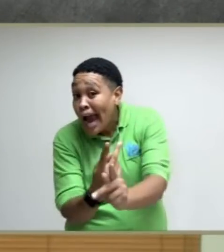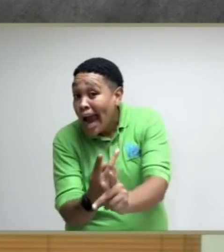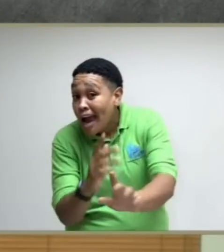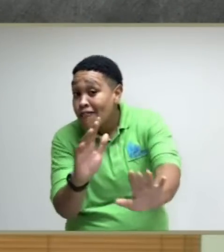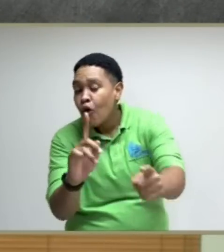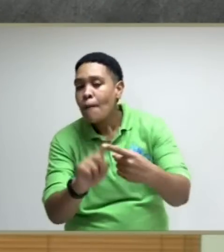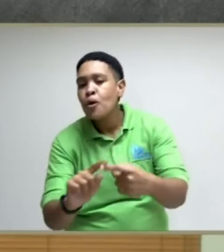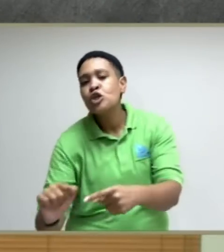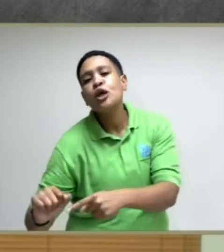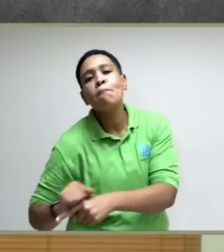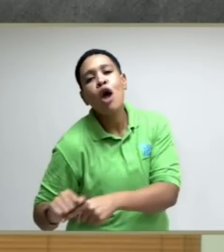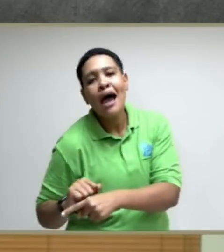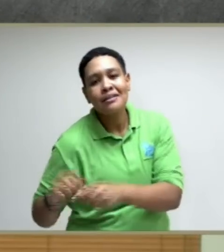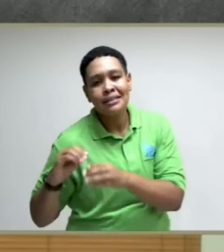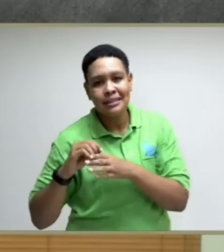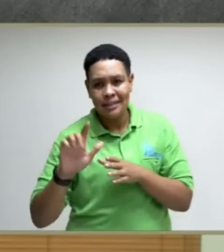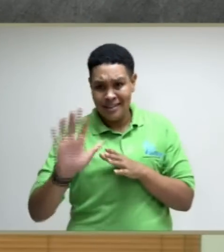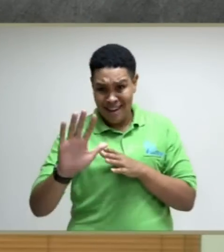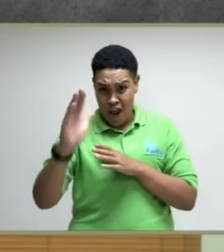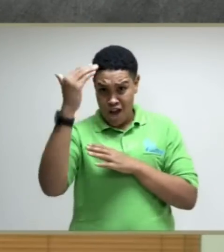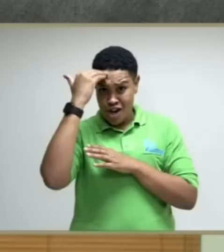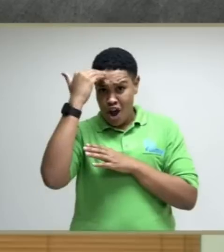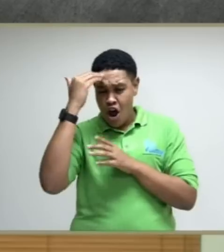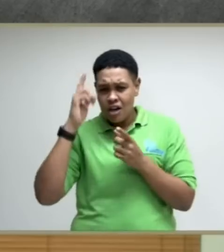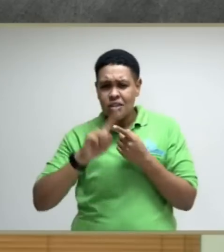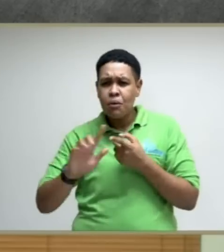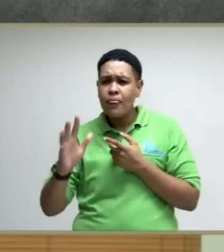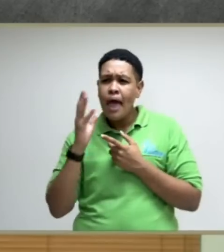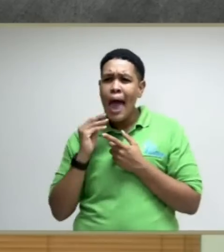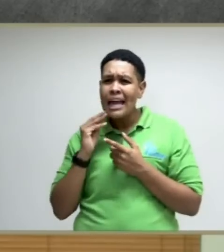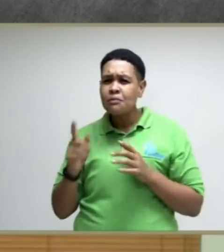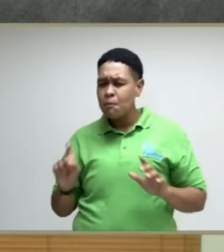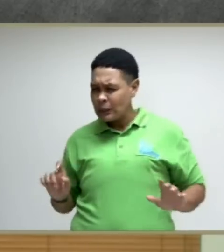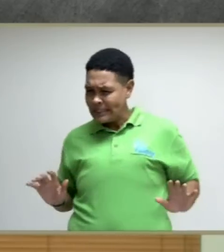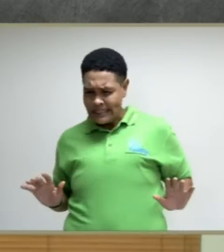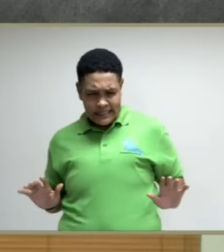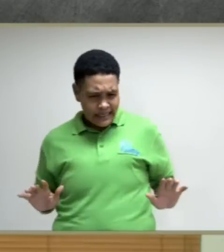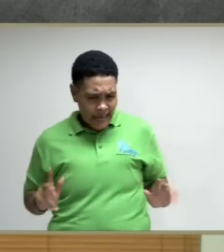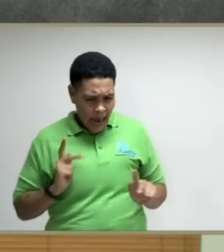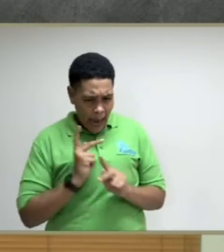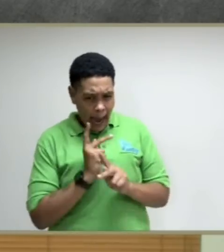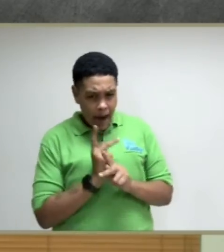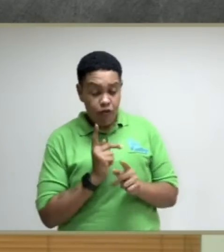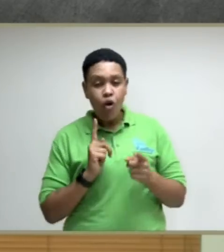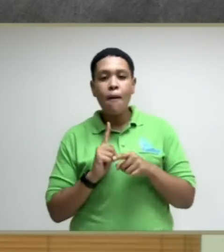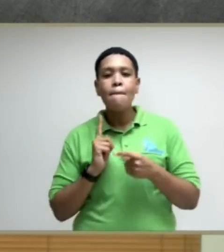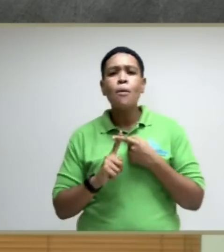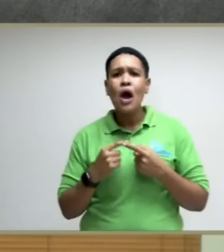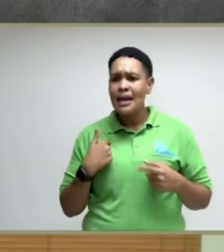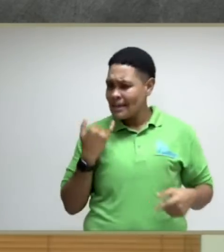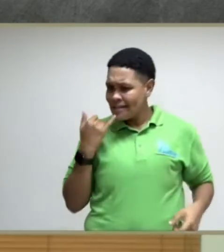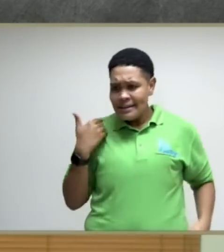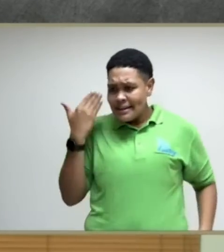and practice within the scope of their knowledge and experience and refer patients